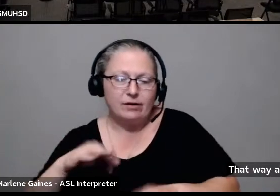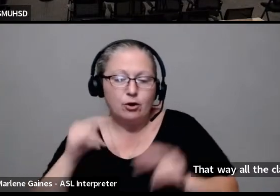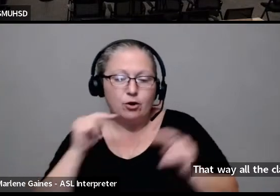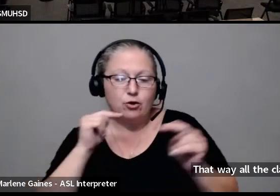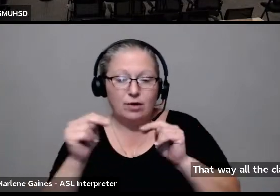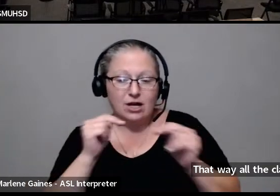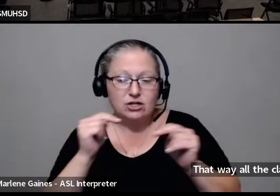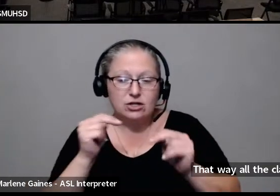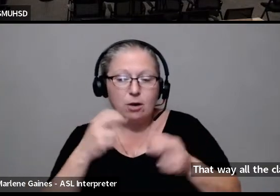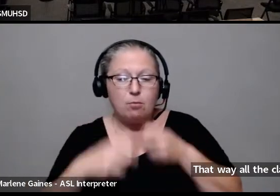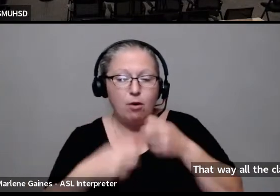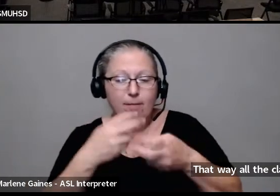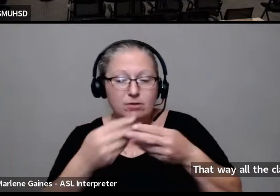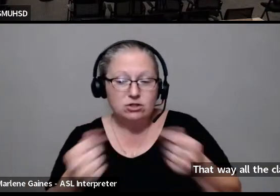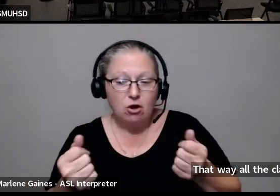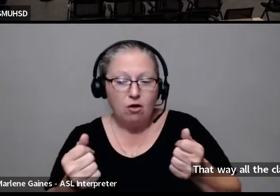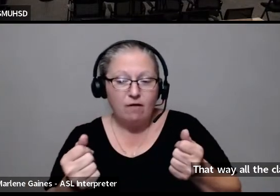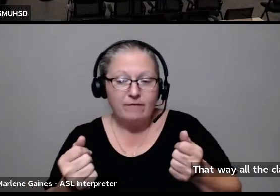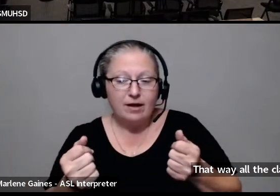Negotiations, problem solving,